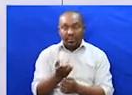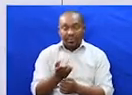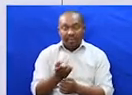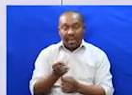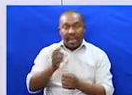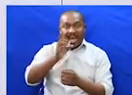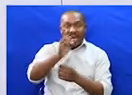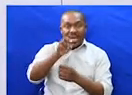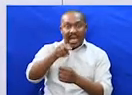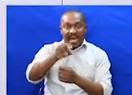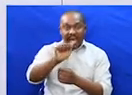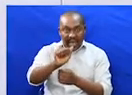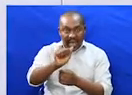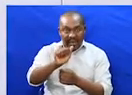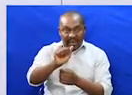RNA.